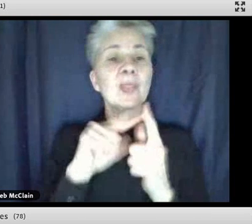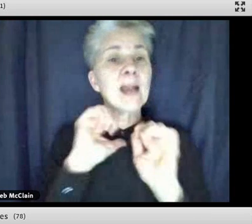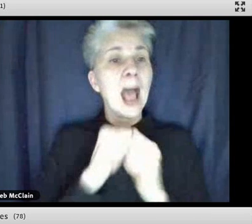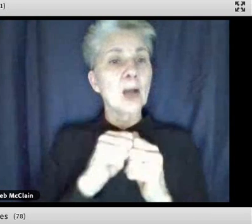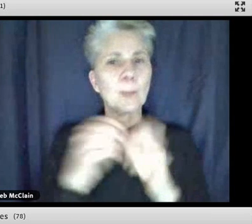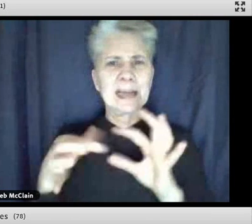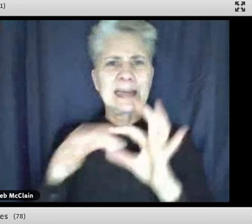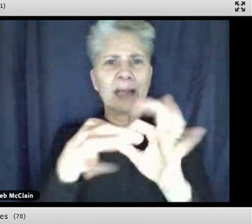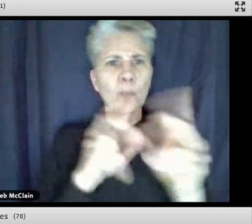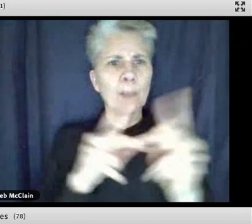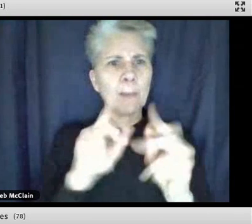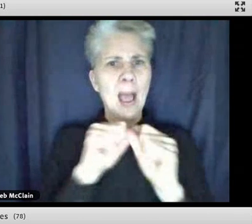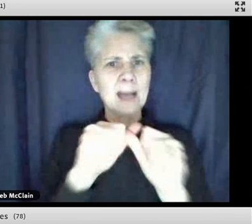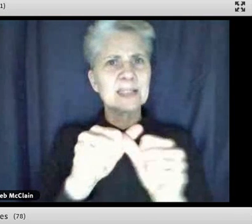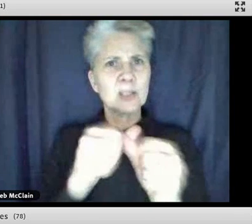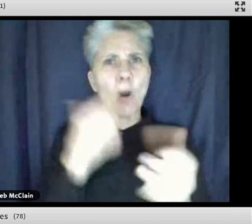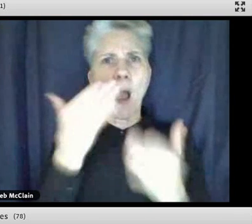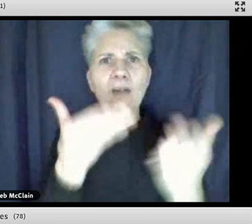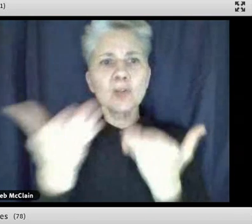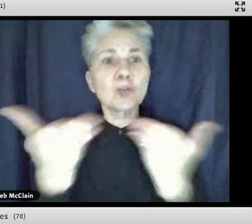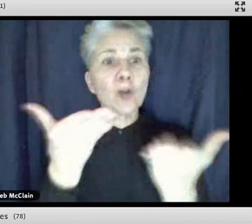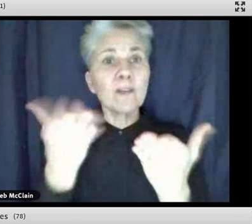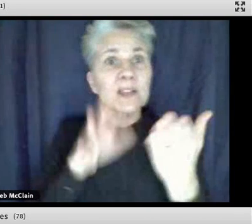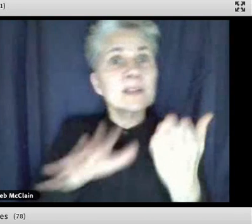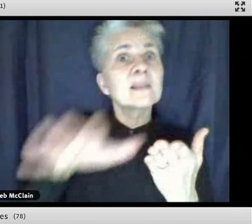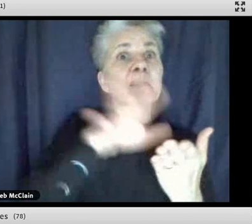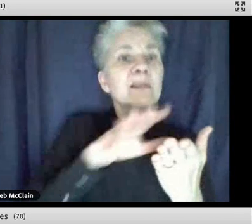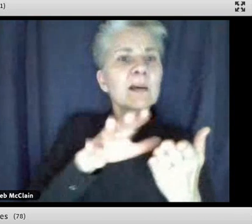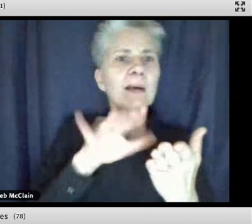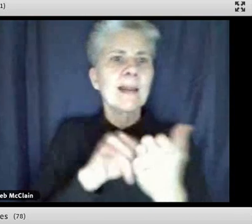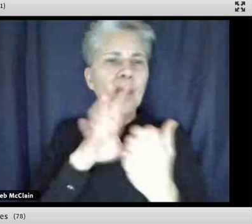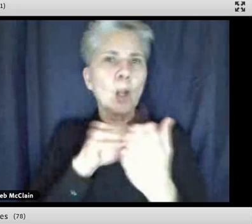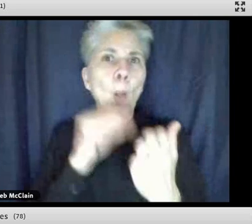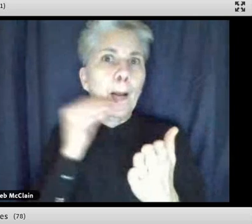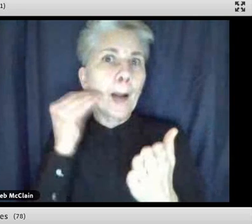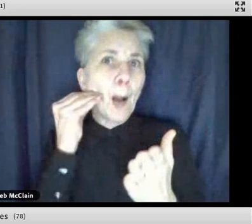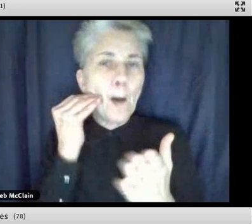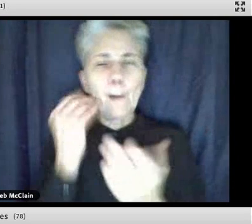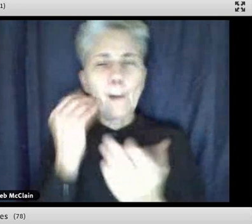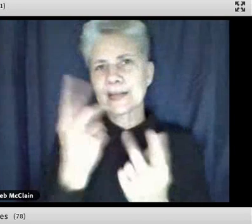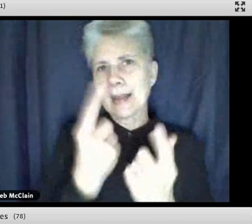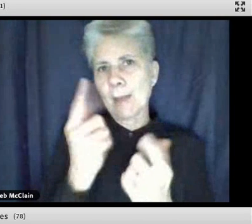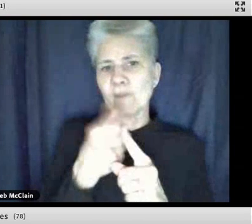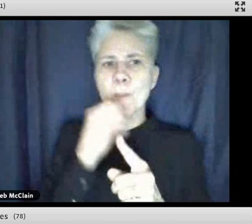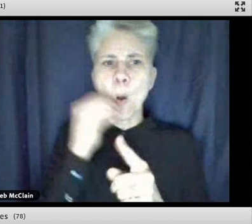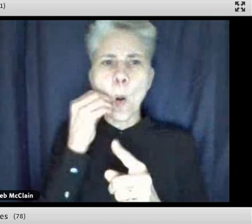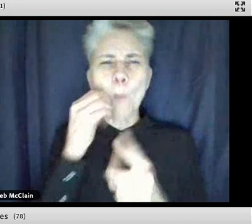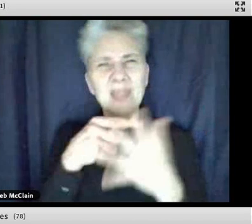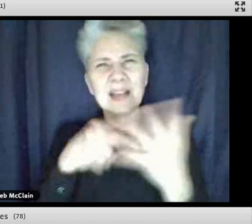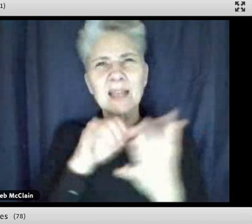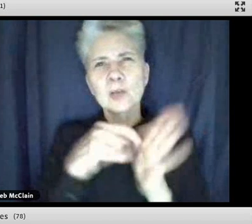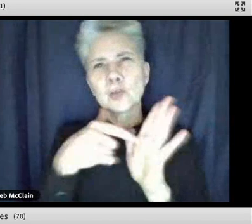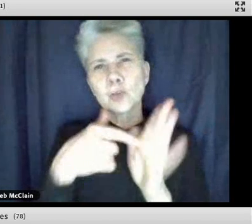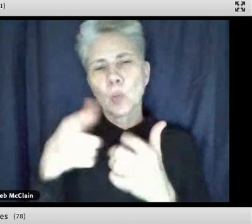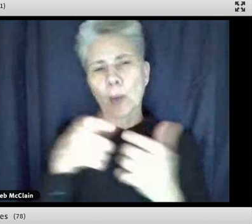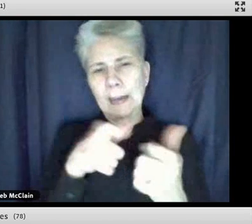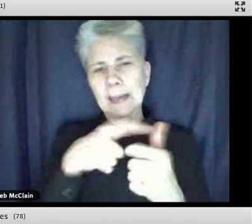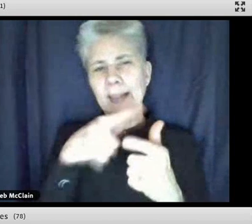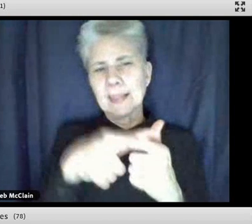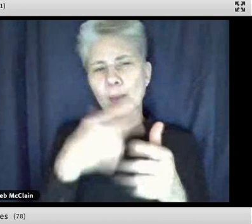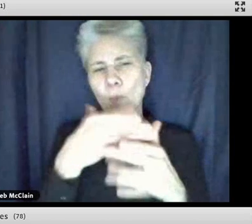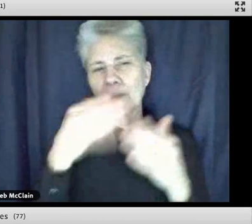people, how to still offer services, like learn at home, visit the library from home. So I just want to show you a couple of those very quickly, and then we'll end